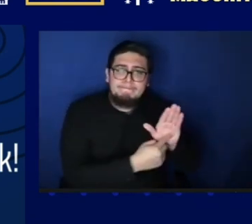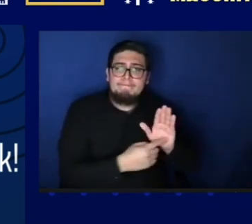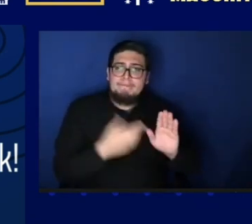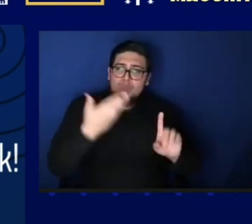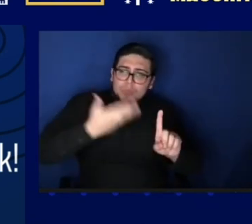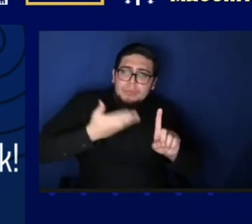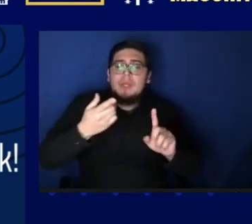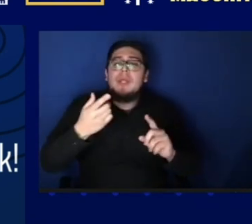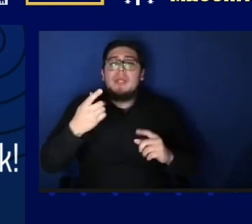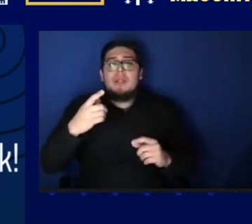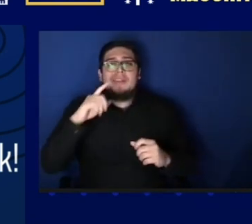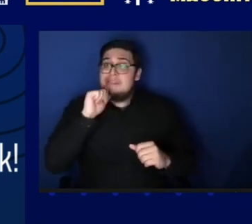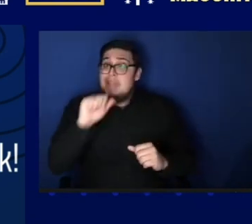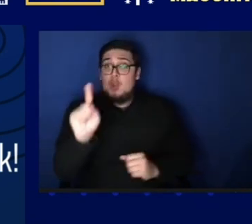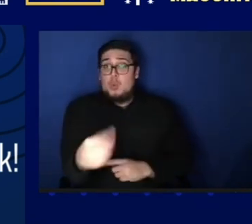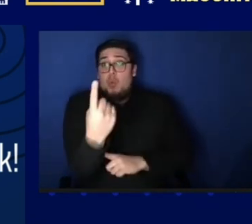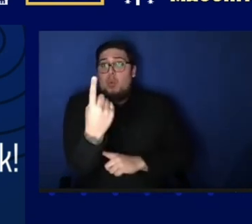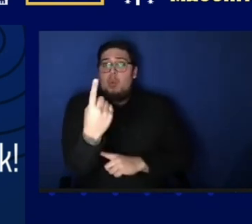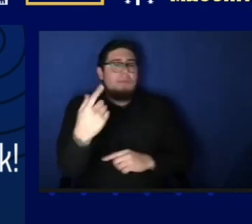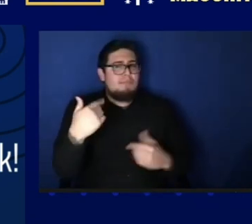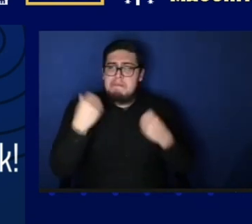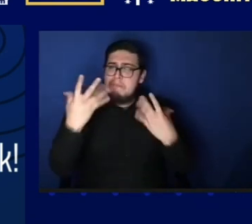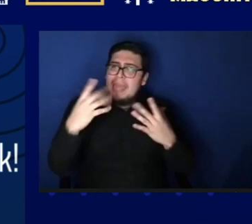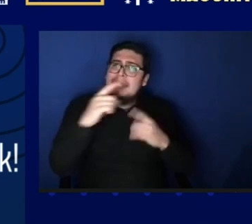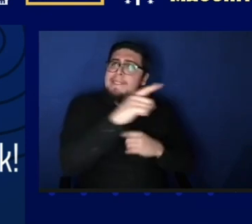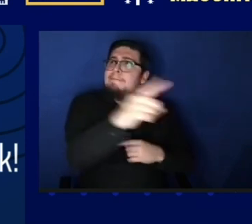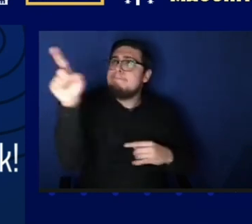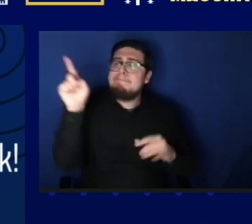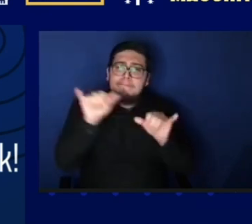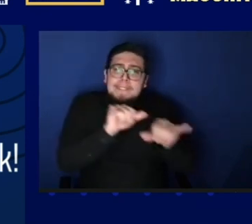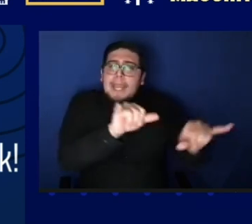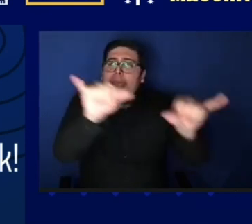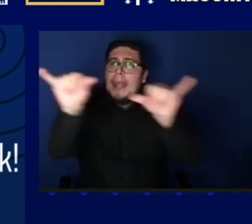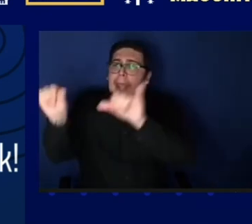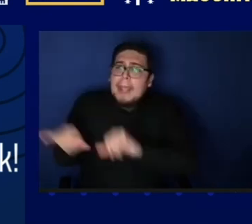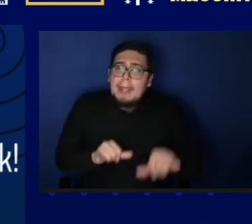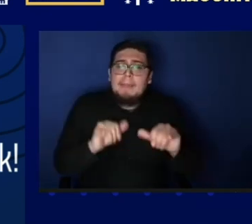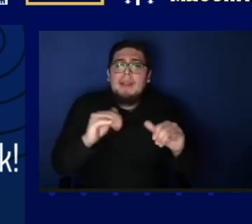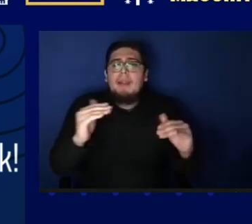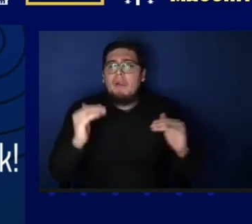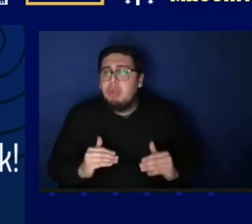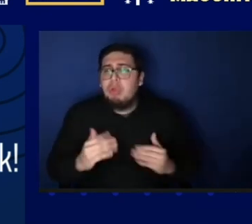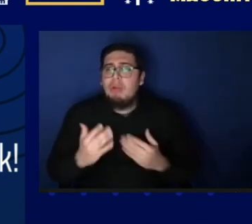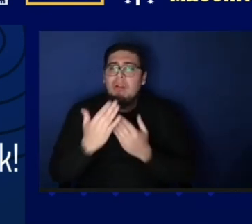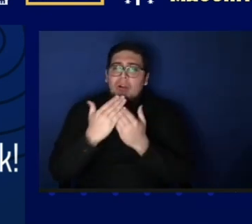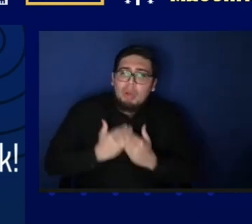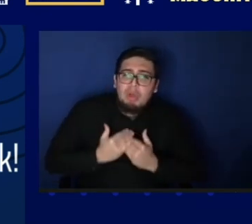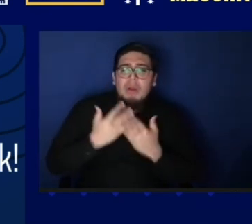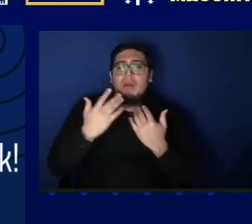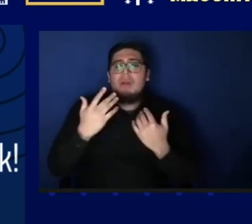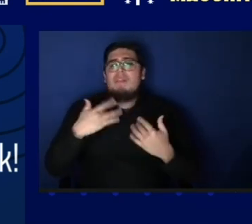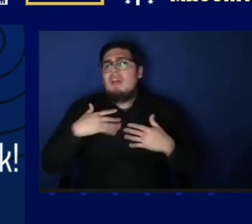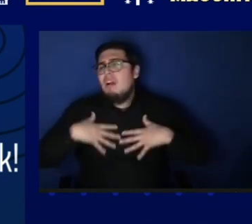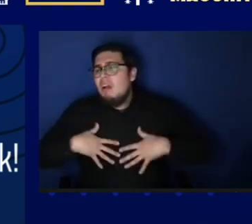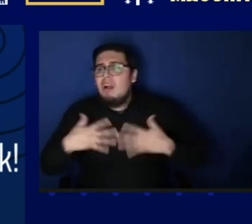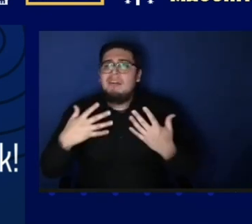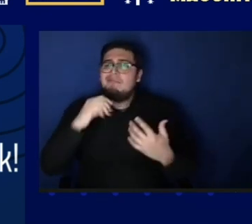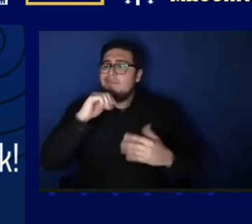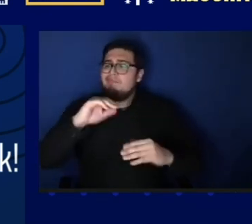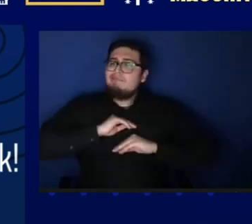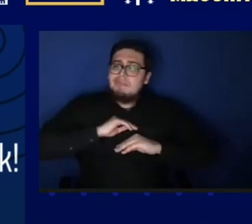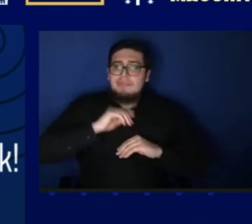suffering from these ailments and these injustices. And so bring a petition, pictures of people, you